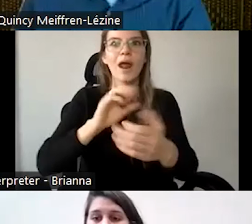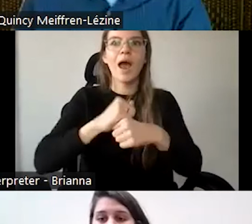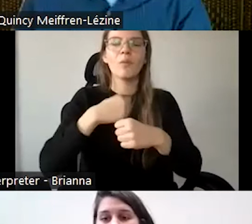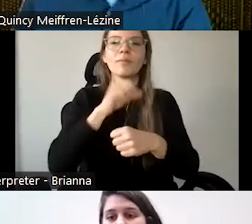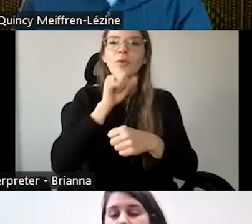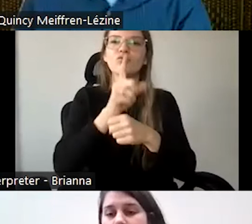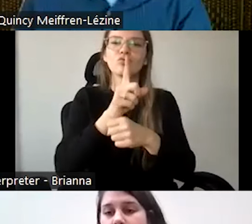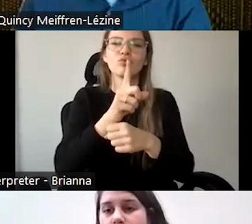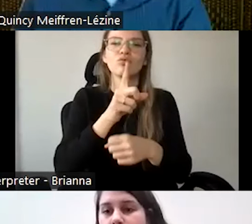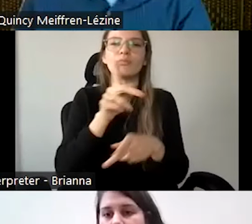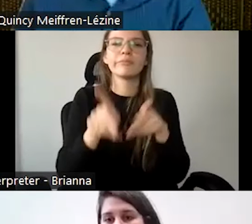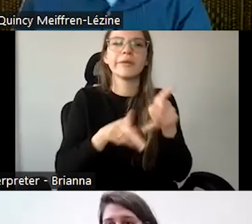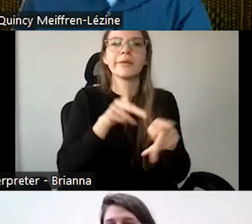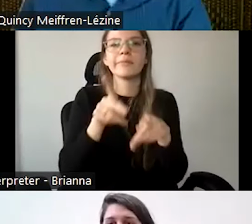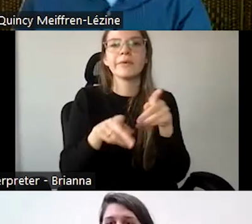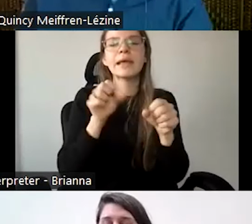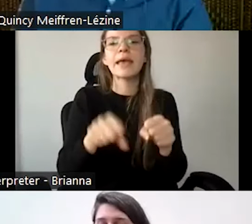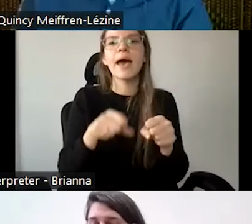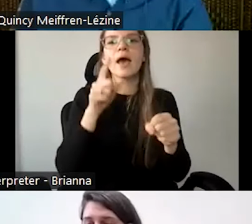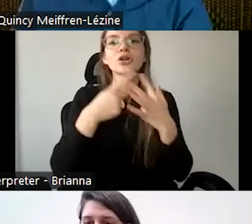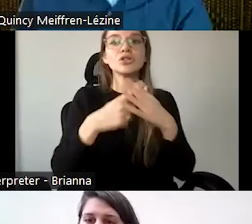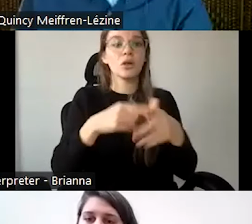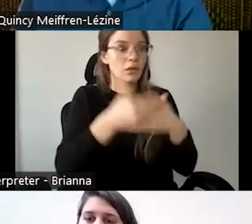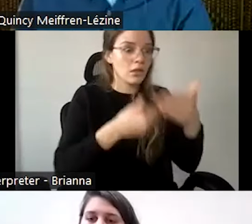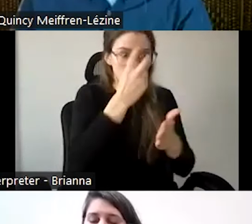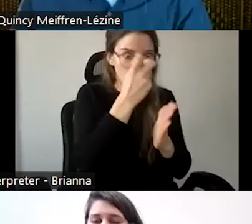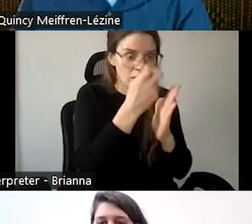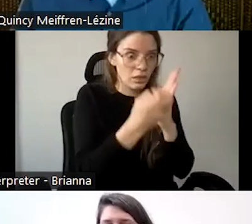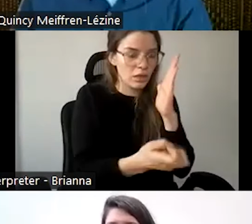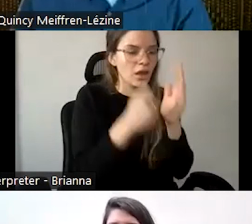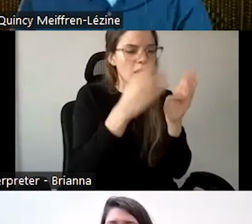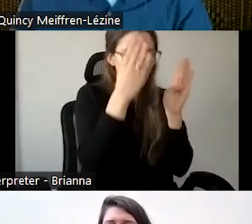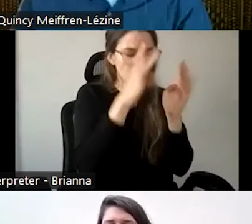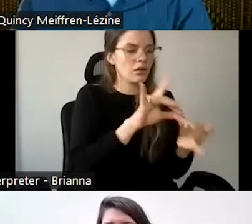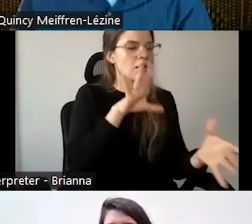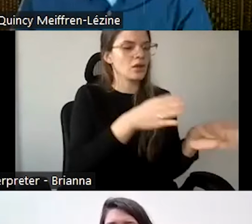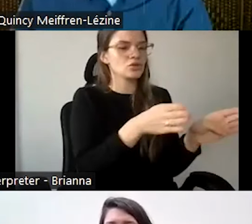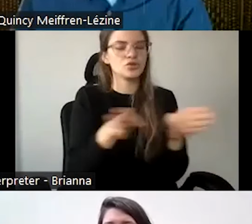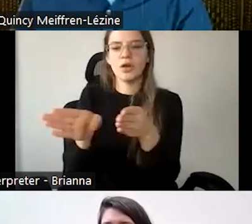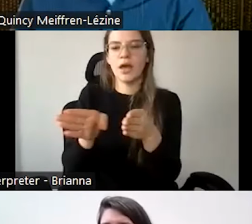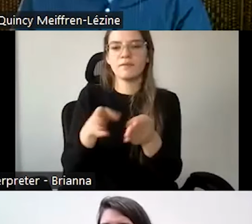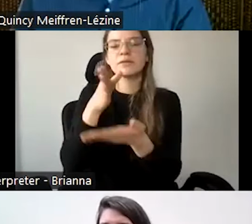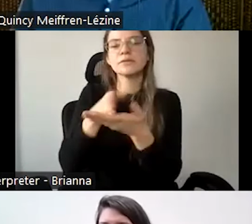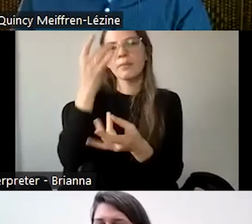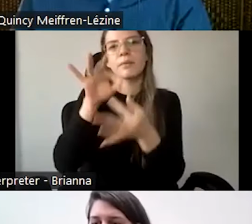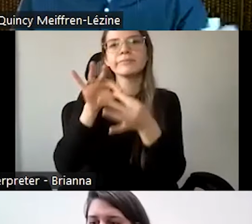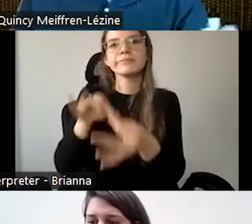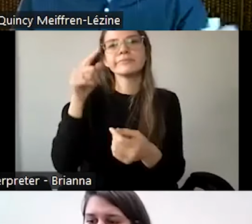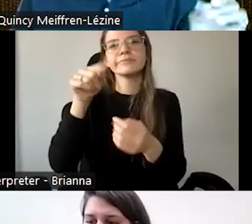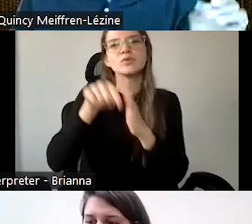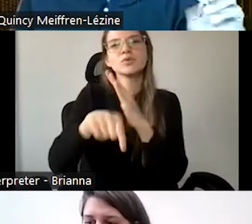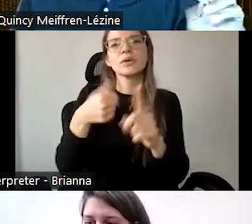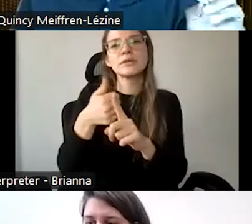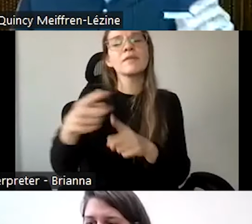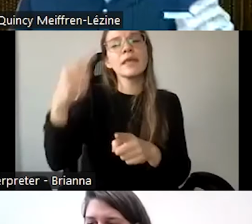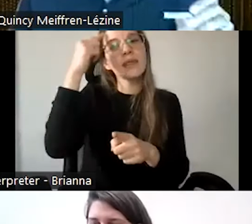to shift away from thinking about suicide, we can have them think about it in a